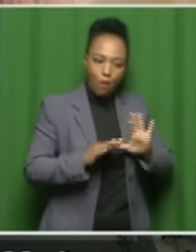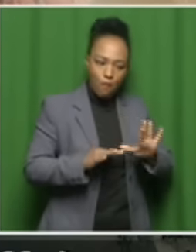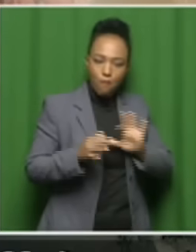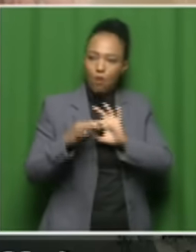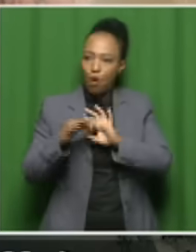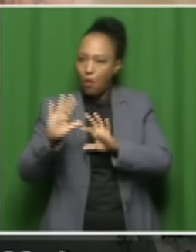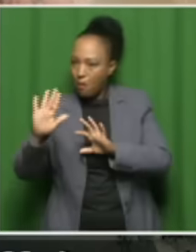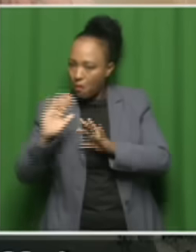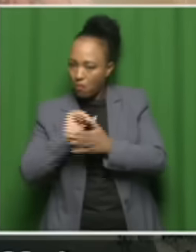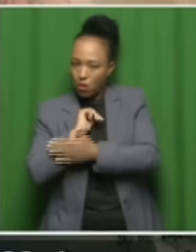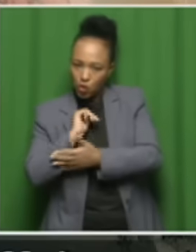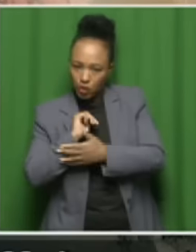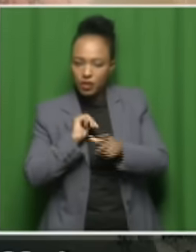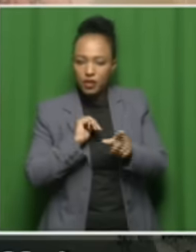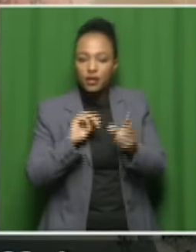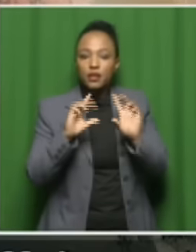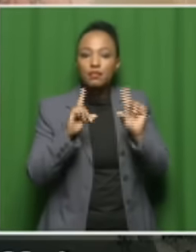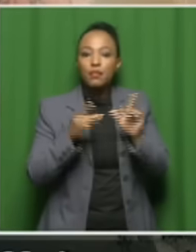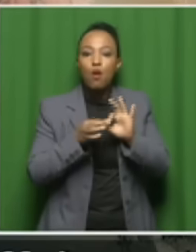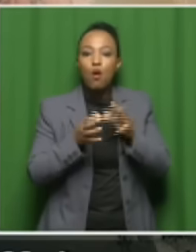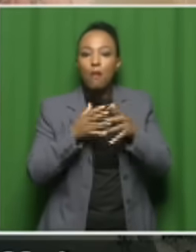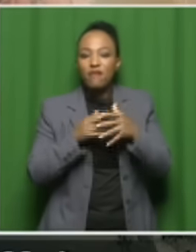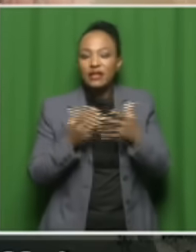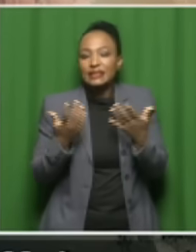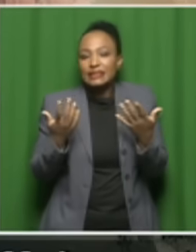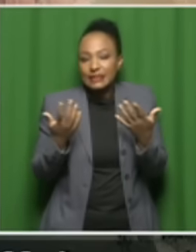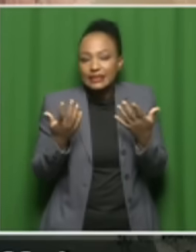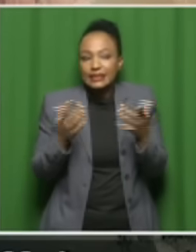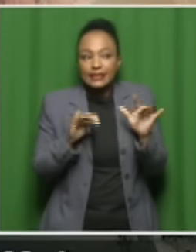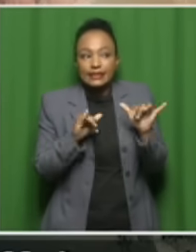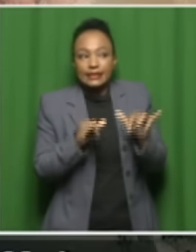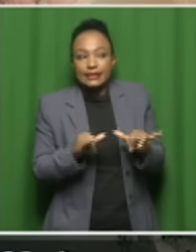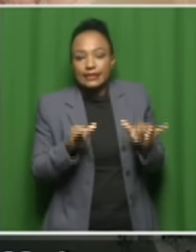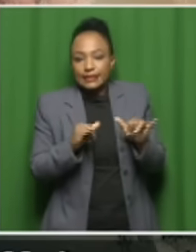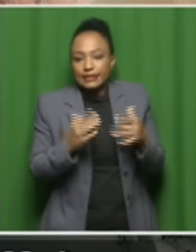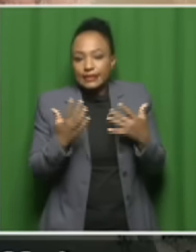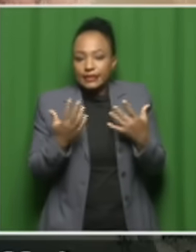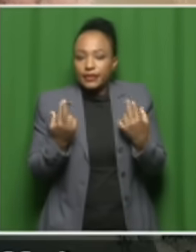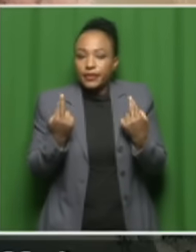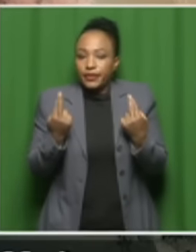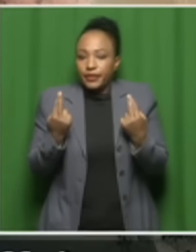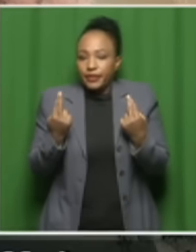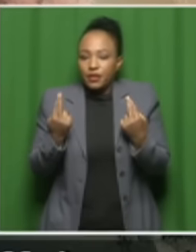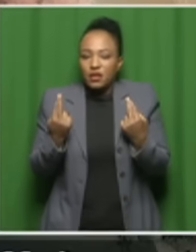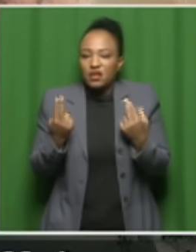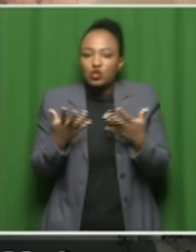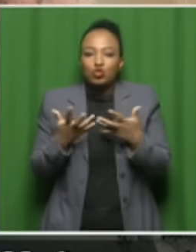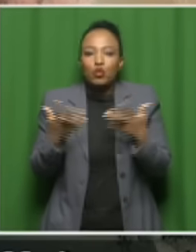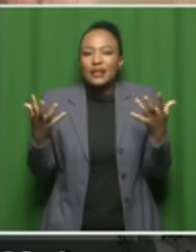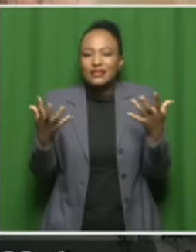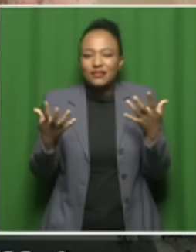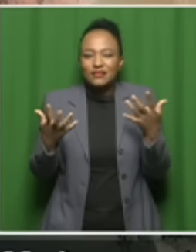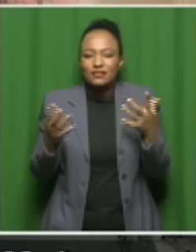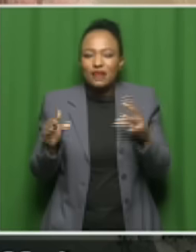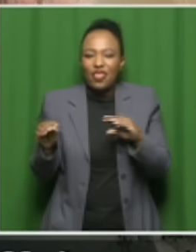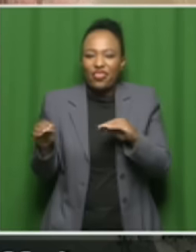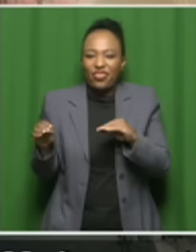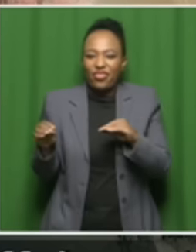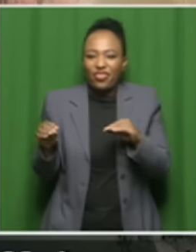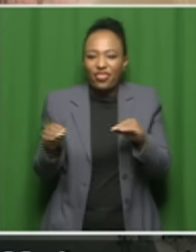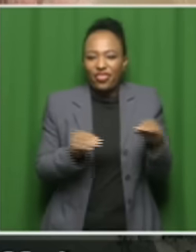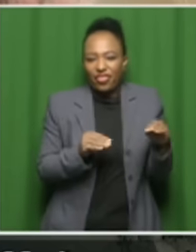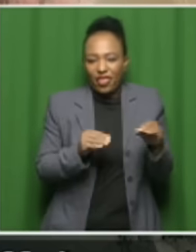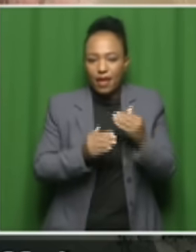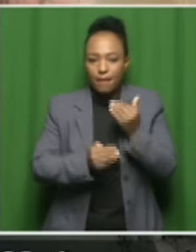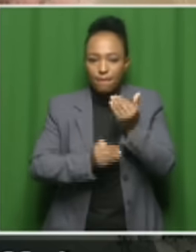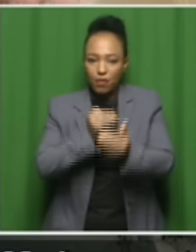the Department of Home Affairs. And one can only hope, as you put it, that there isn't going to be too much of a rigorous process, that they have to, you